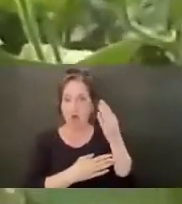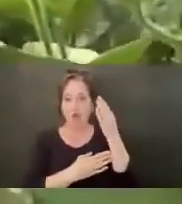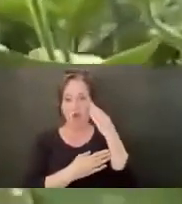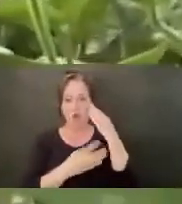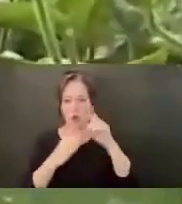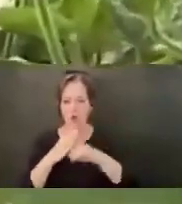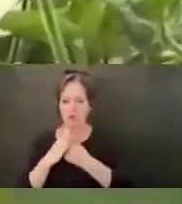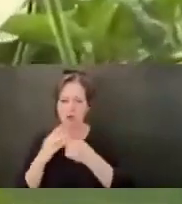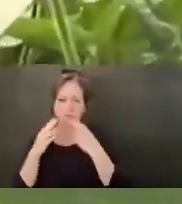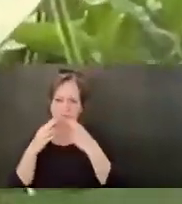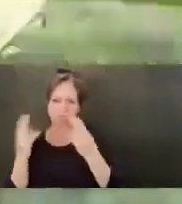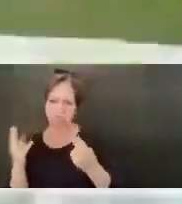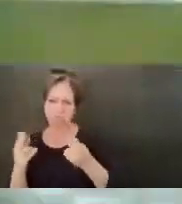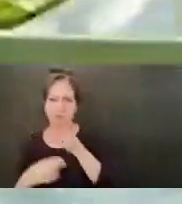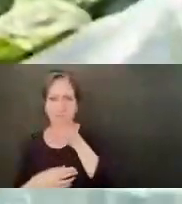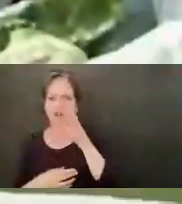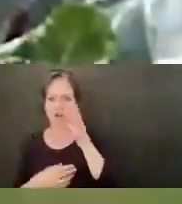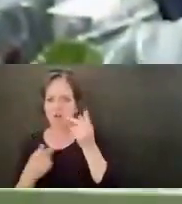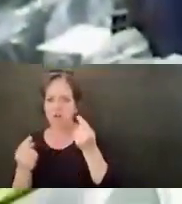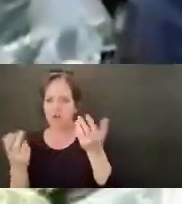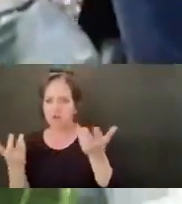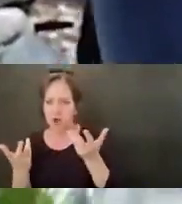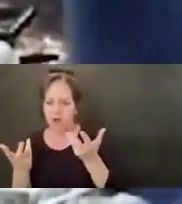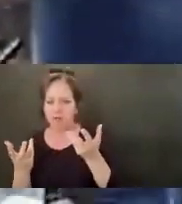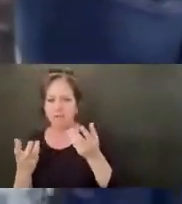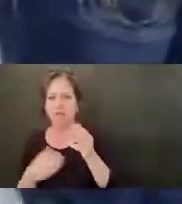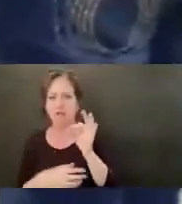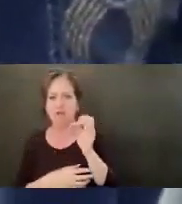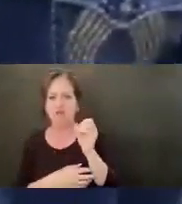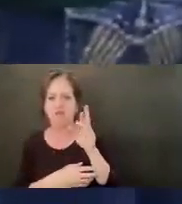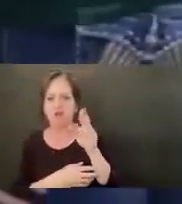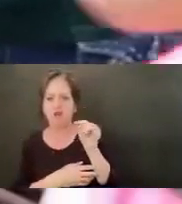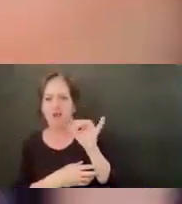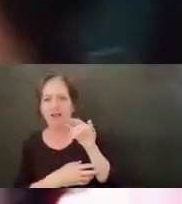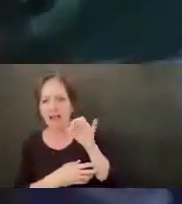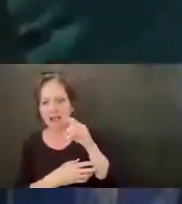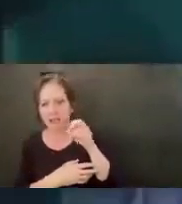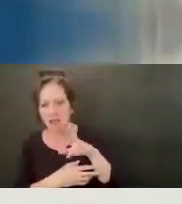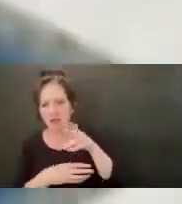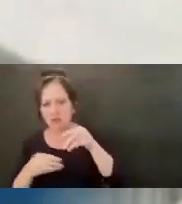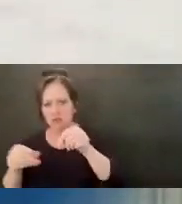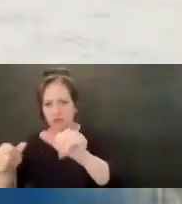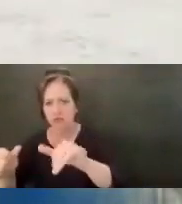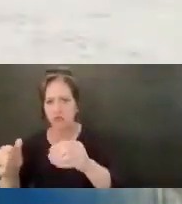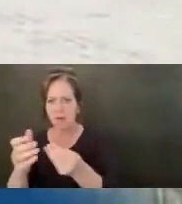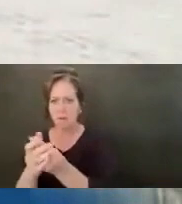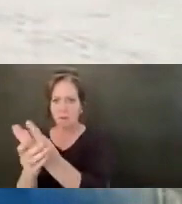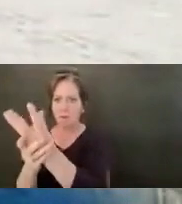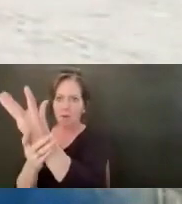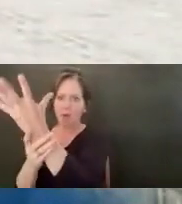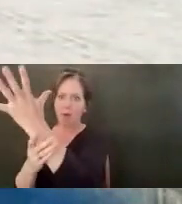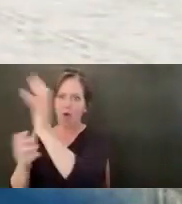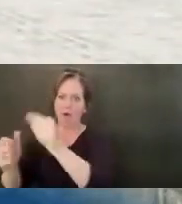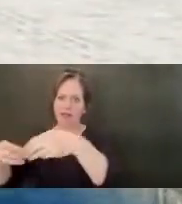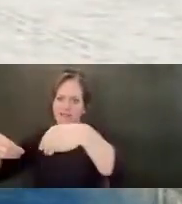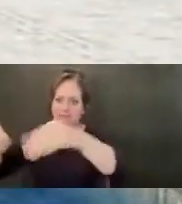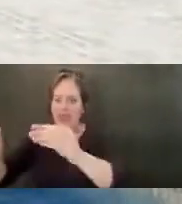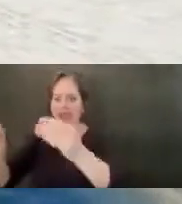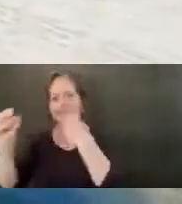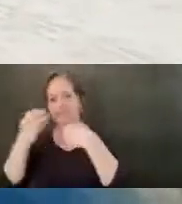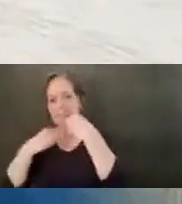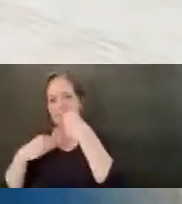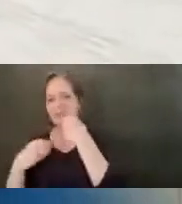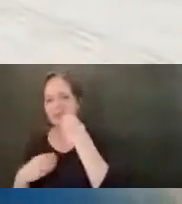to increase the output of their crops so that we can have more food on our tables and more food to sell to the rest of the world. But it's this